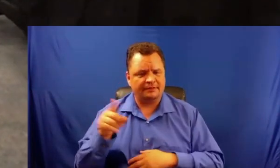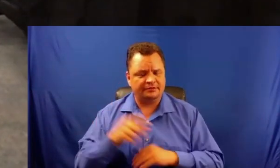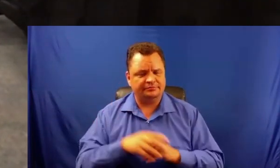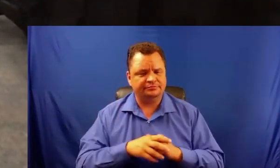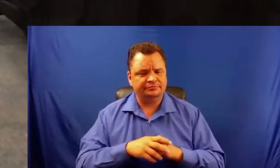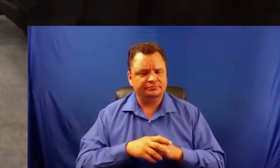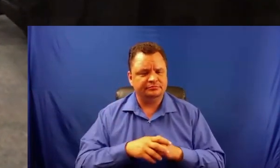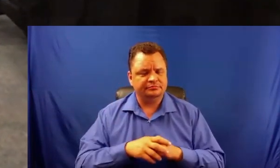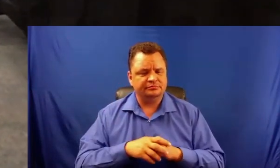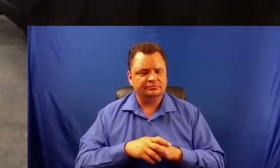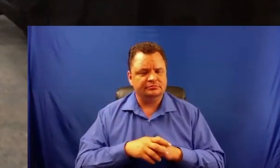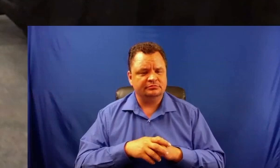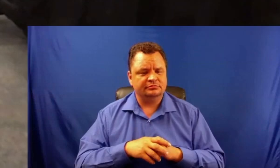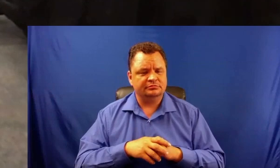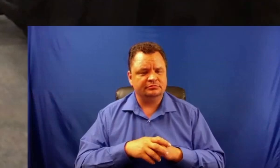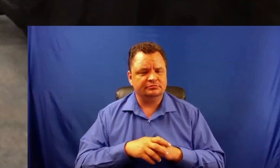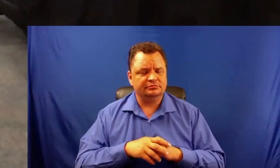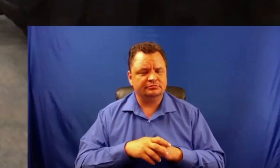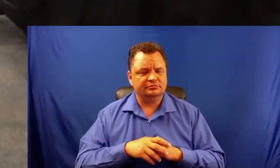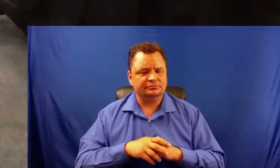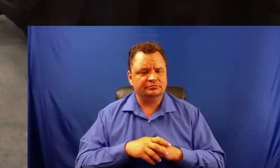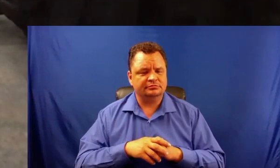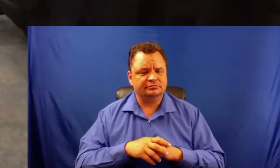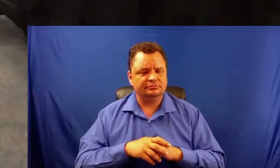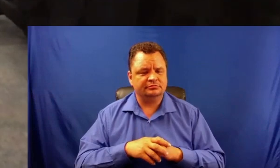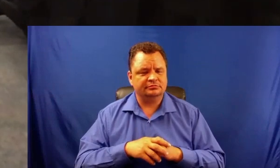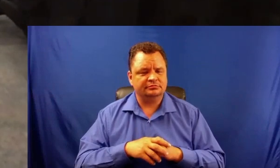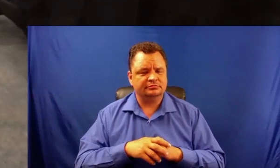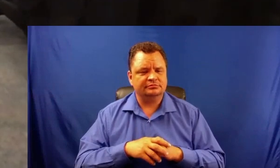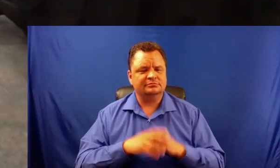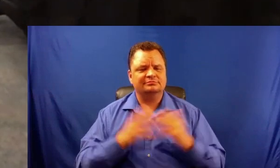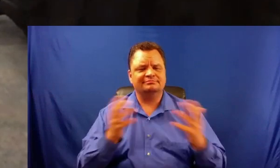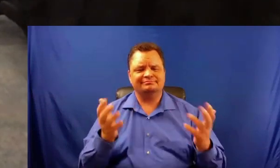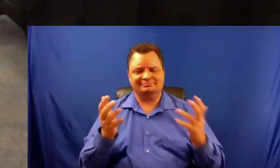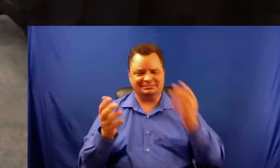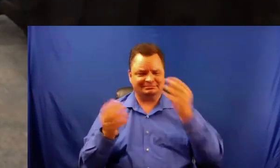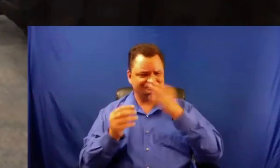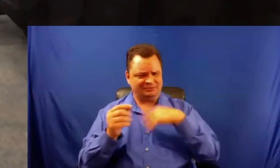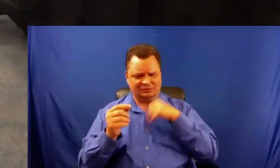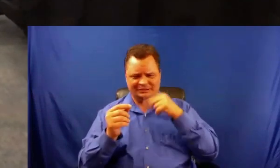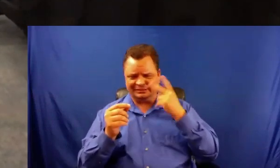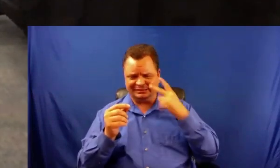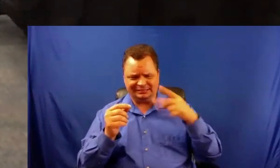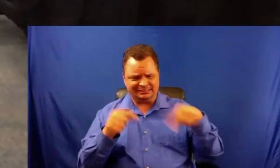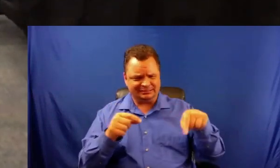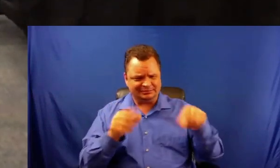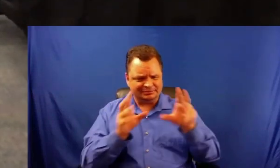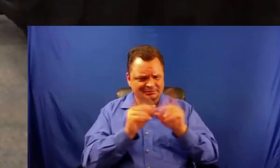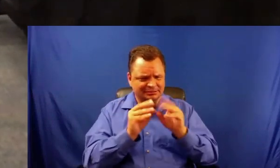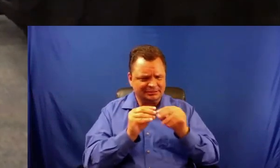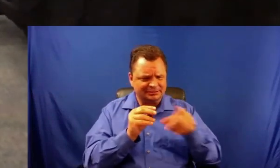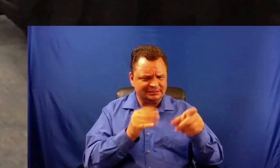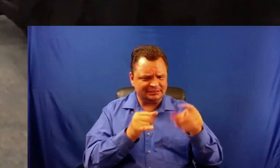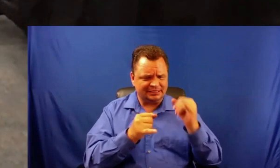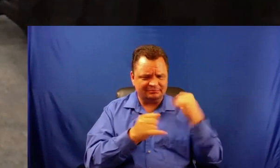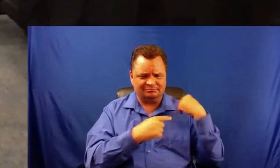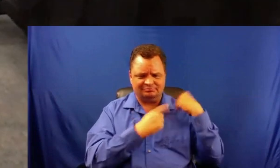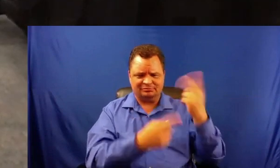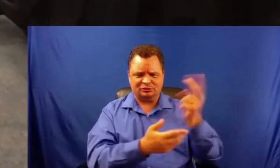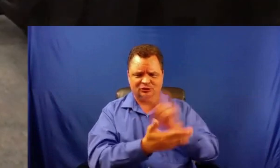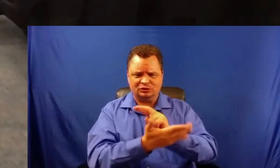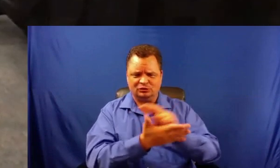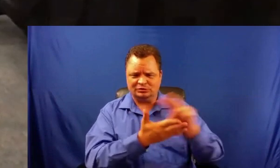Dr. Turlish, I don't see her on the meeting. She's not, okay. Nor the last two on your list. Okay, so the other